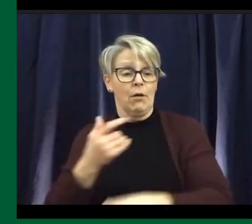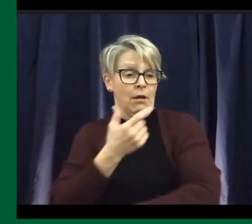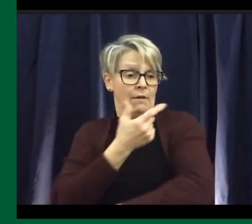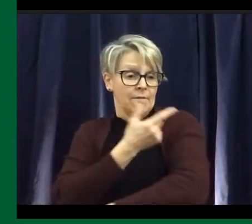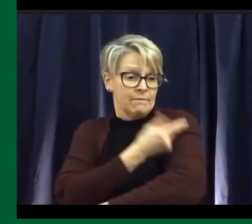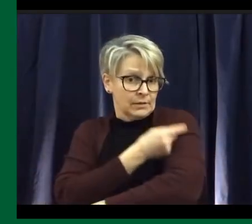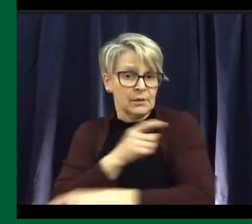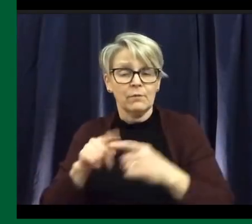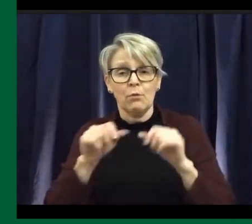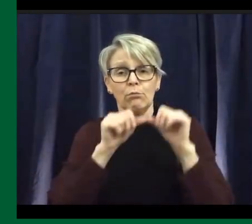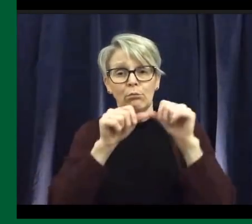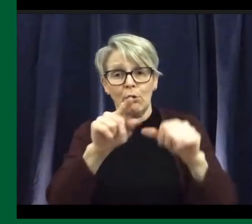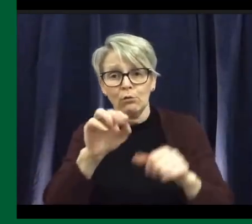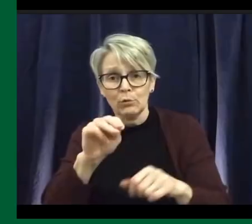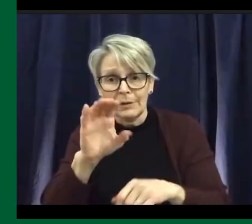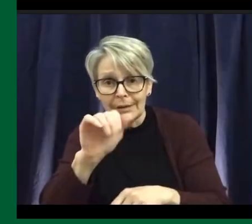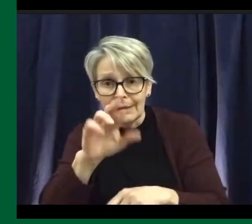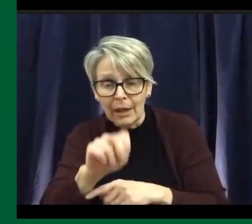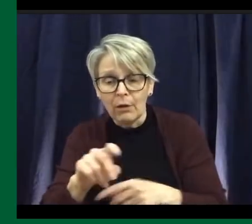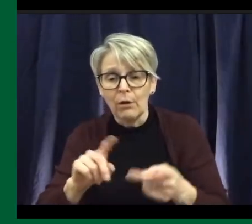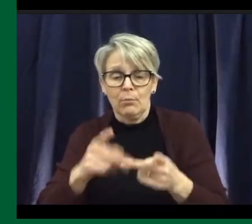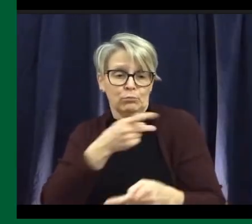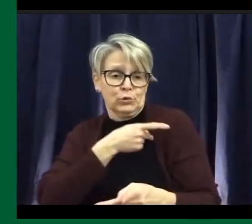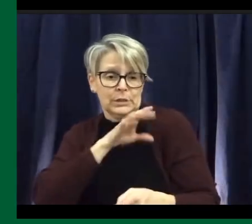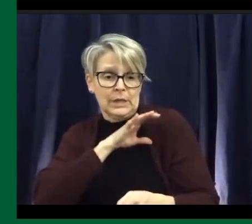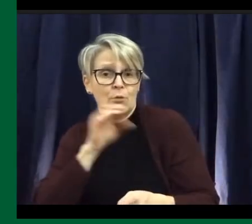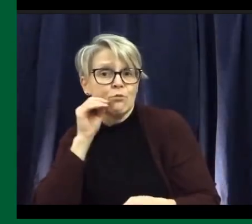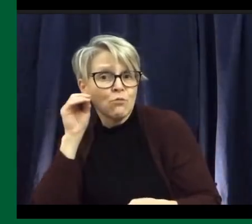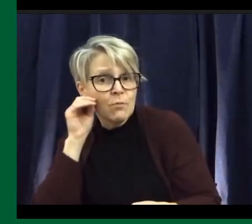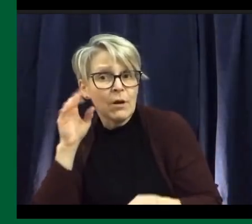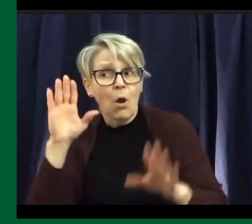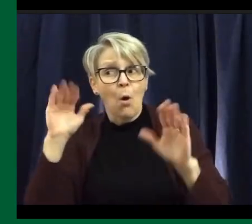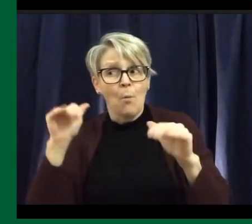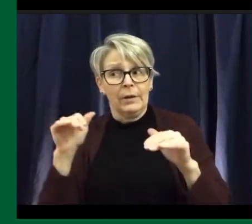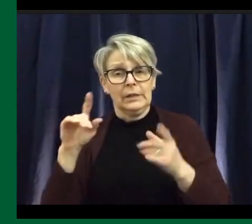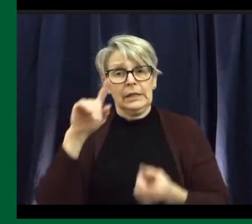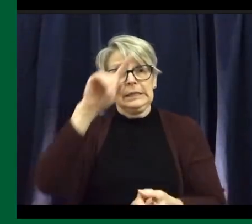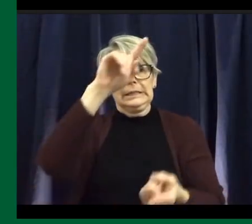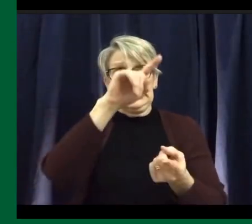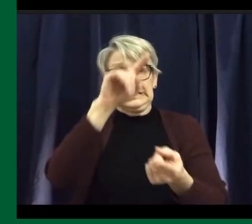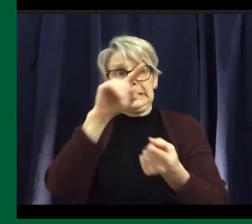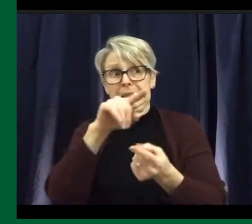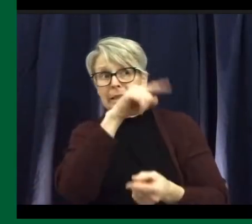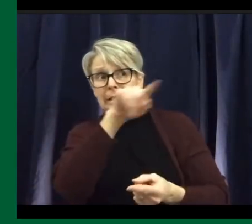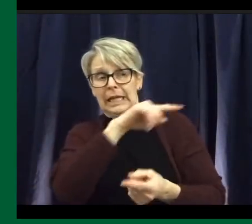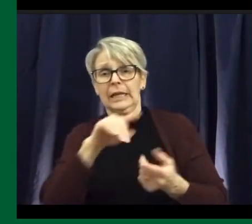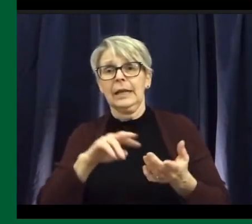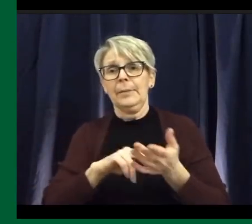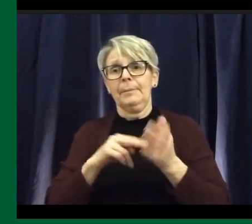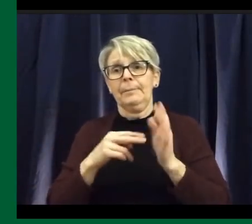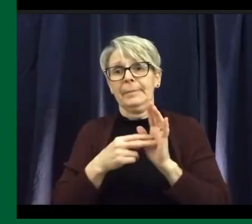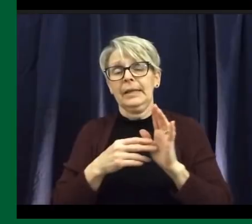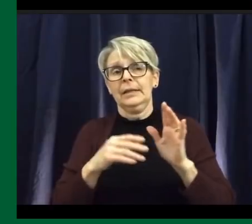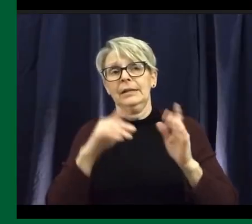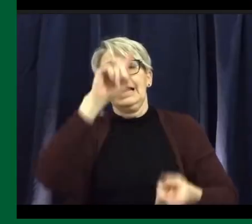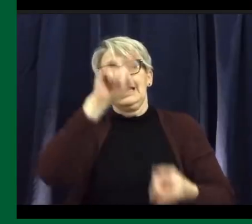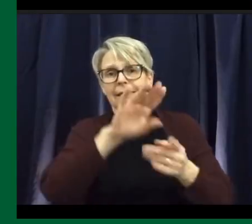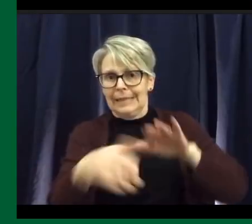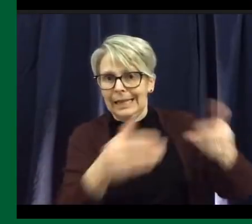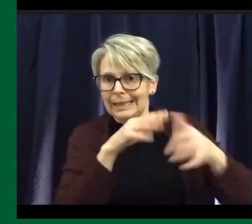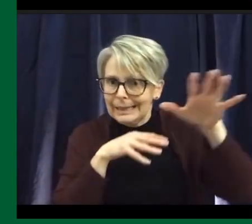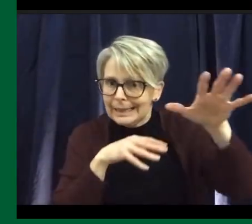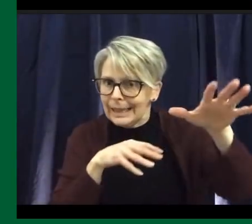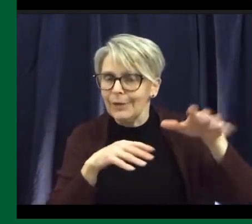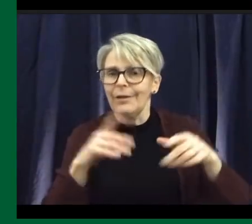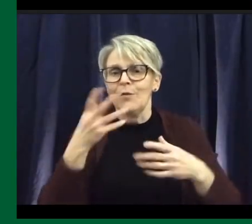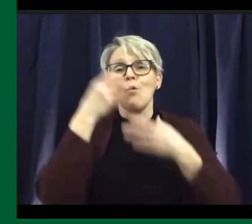hope to see, less instances of those outbreaks in those settings, and then over time, less incidence of COVID in the